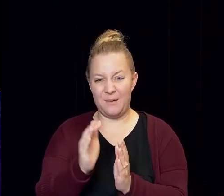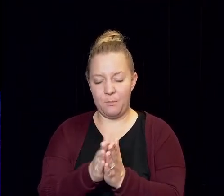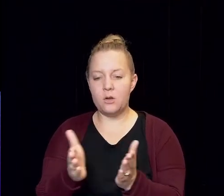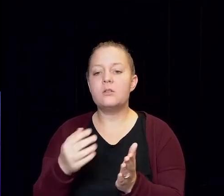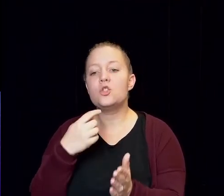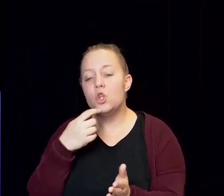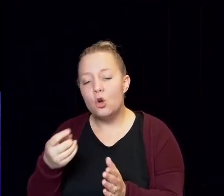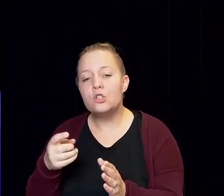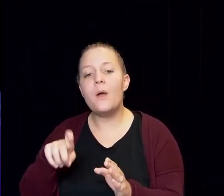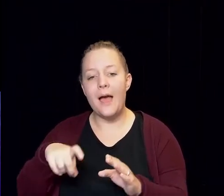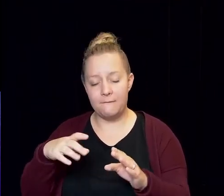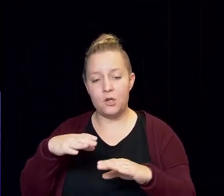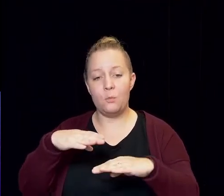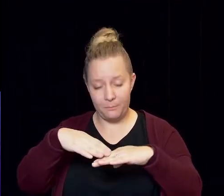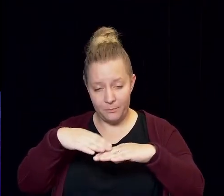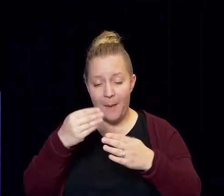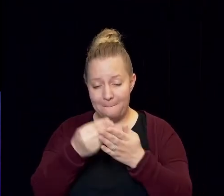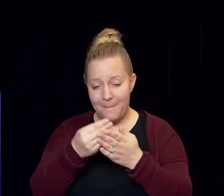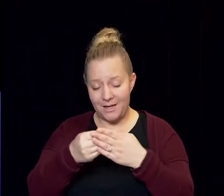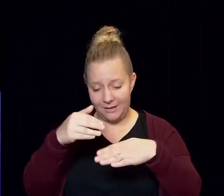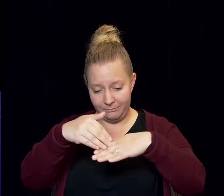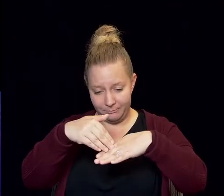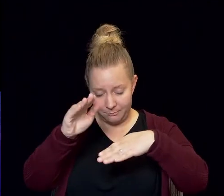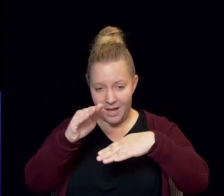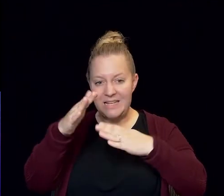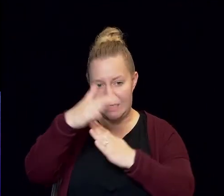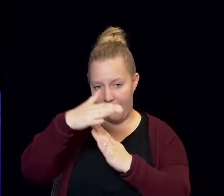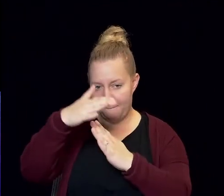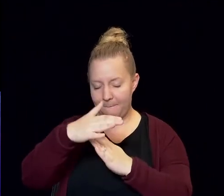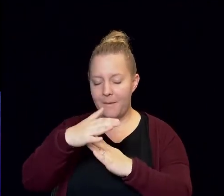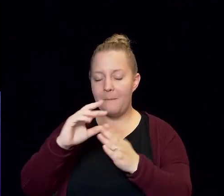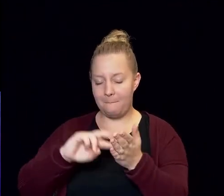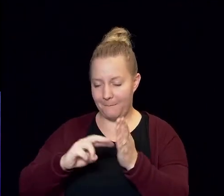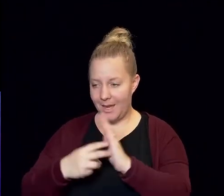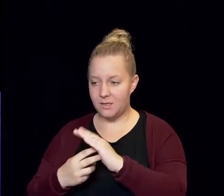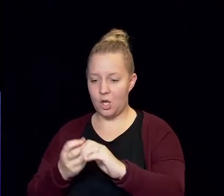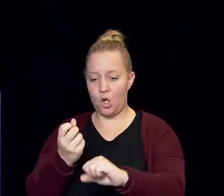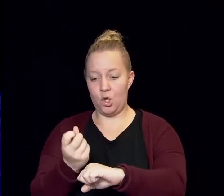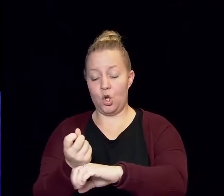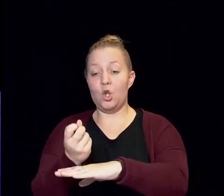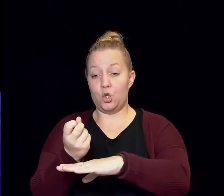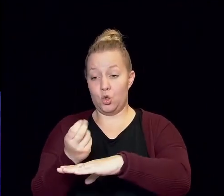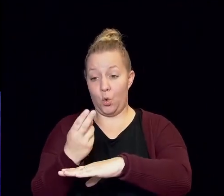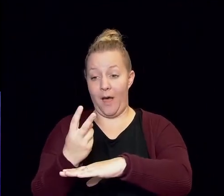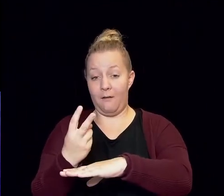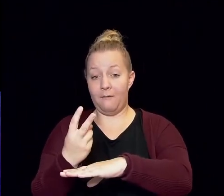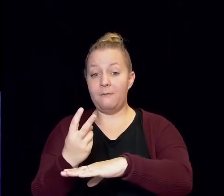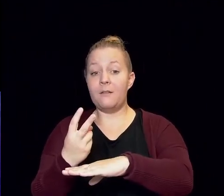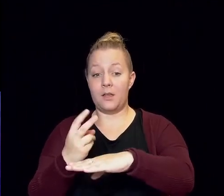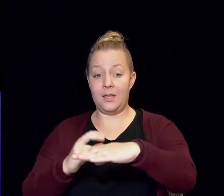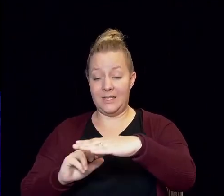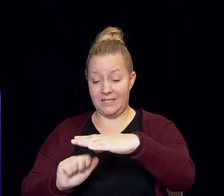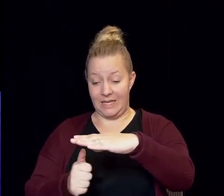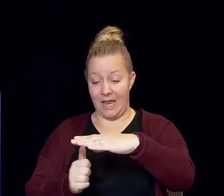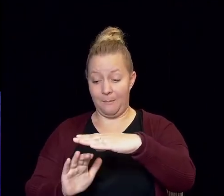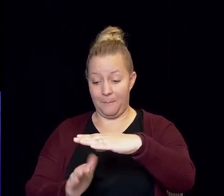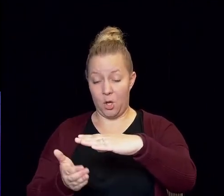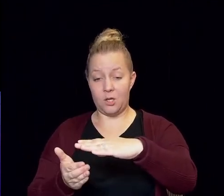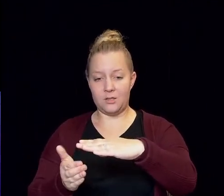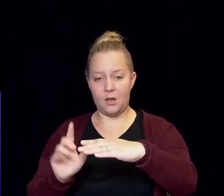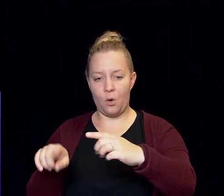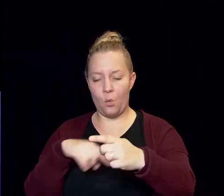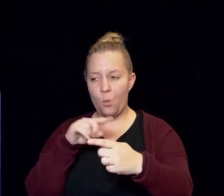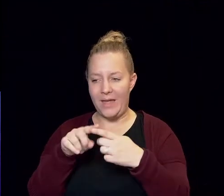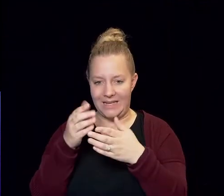must put the money on top. So when we set that up, I get $12 for 10 books. Then when I divide that